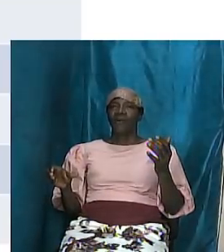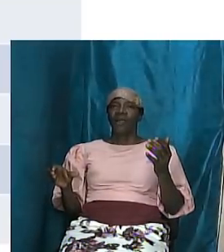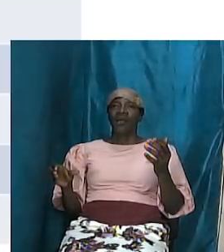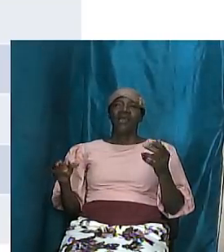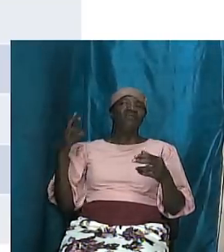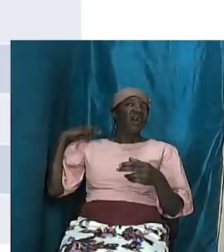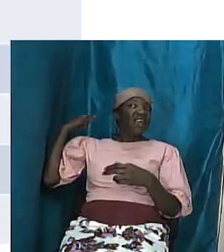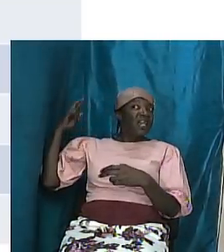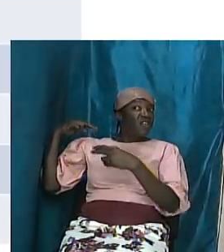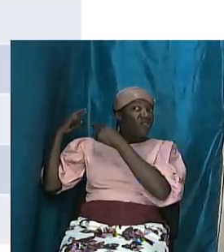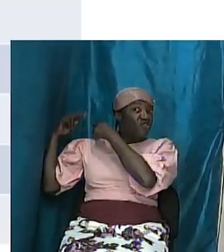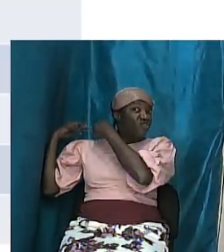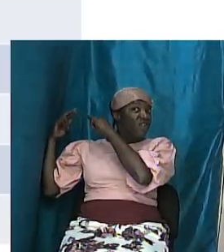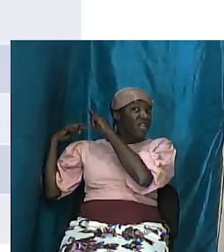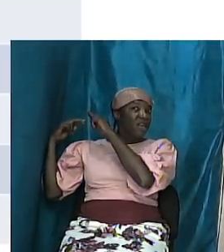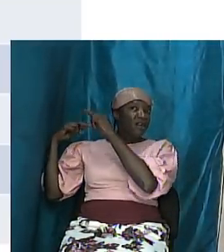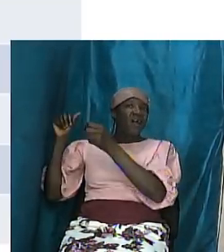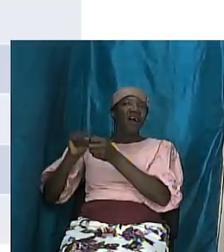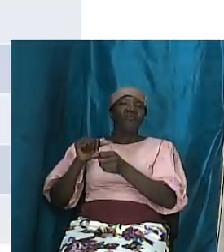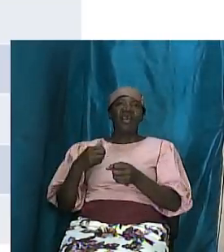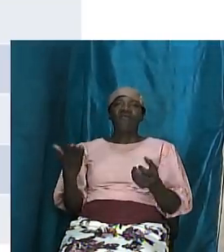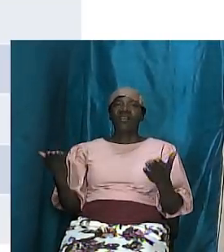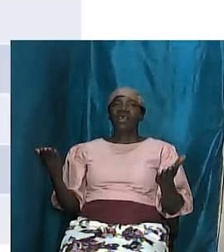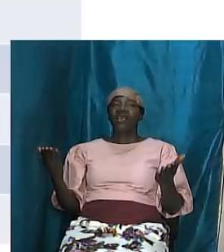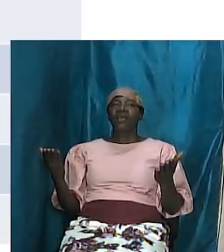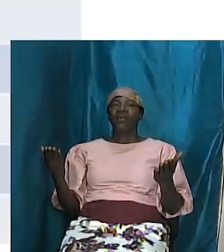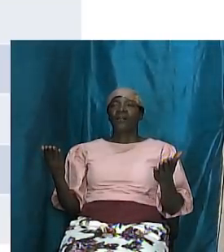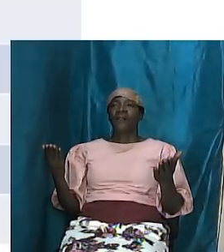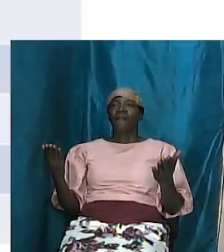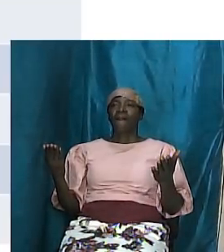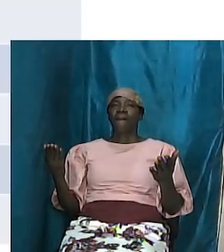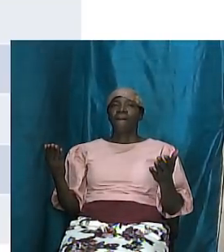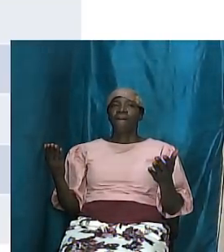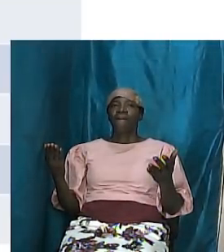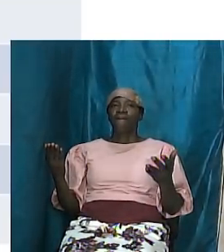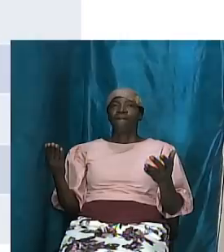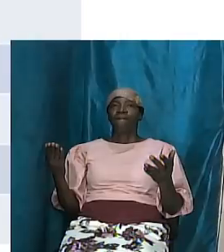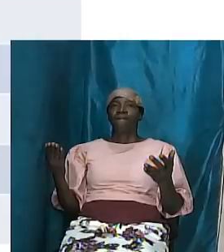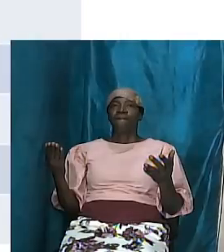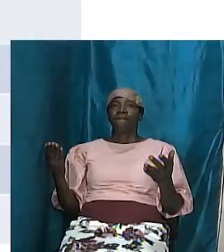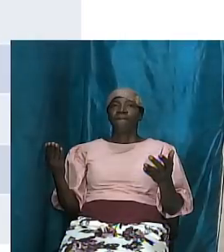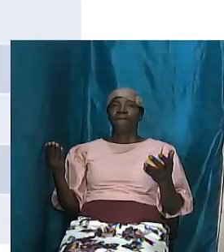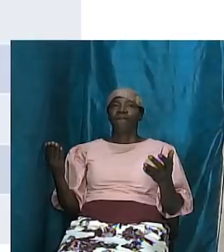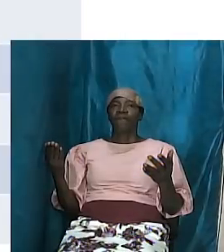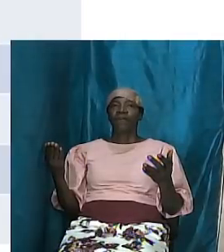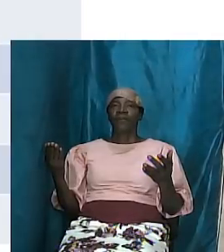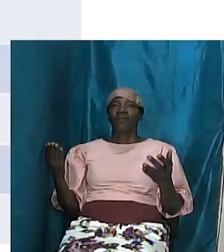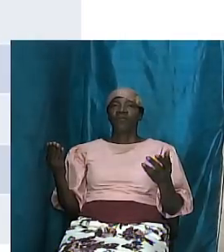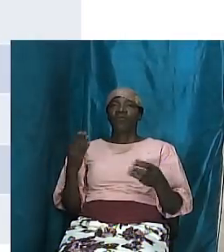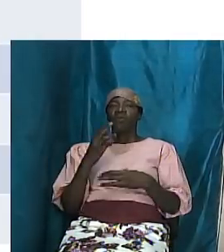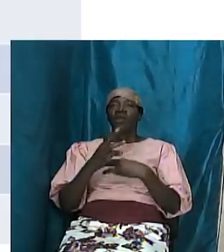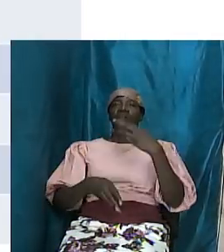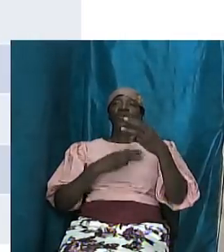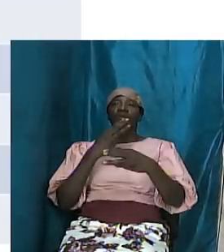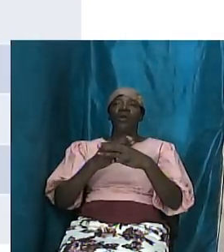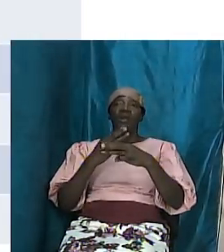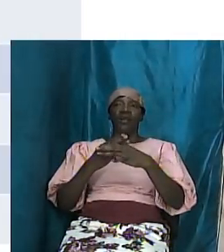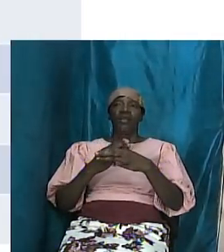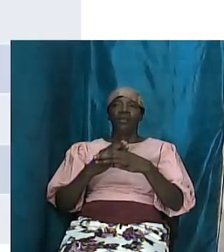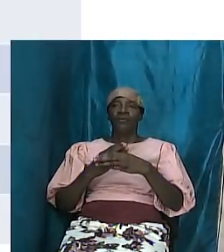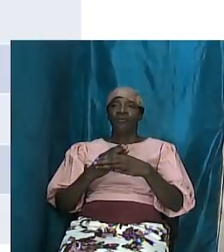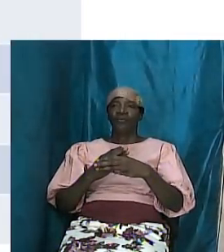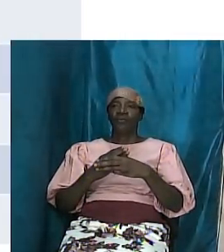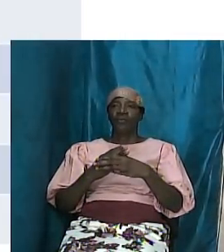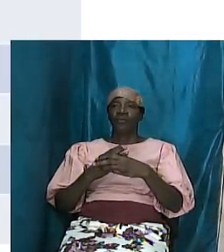of everything, right? And we're just adding some more here: the history of the world, the history of humanity,